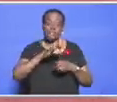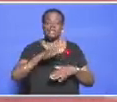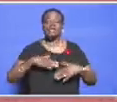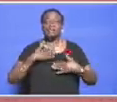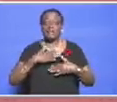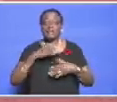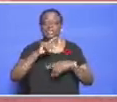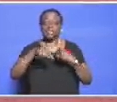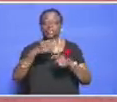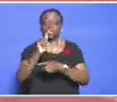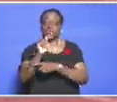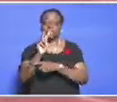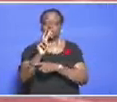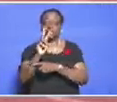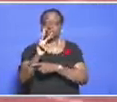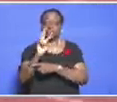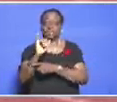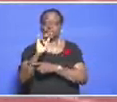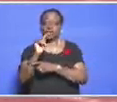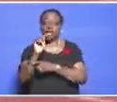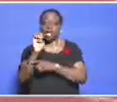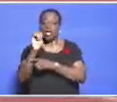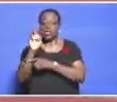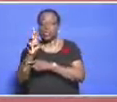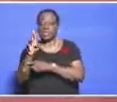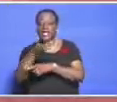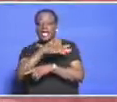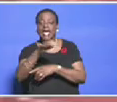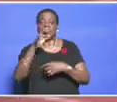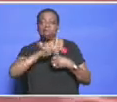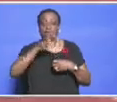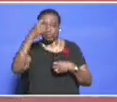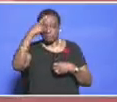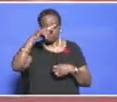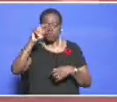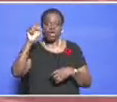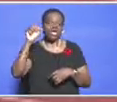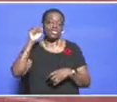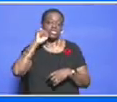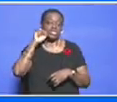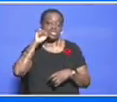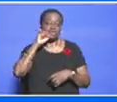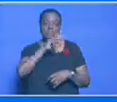Twitter. And that's been a look at sports on this Sunday. A quick check on weather is up next.